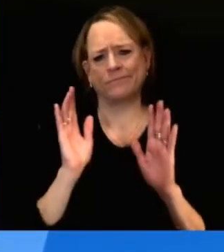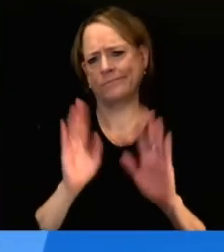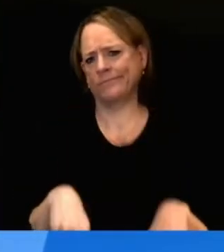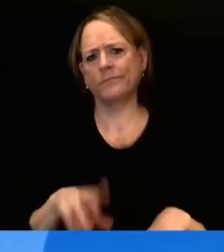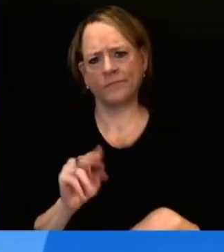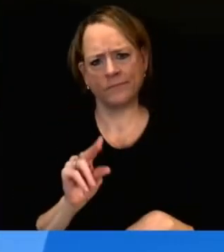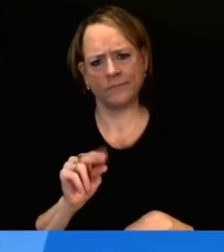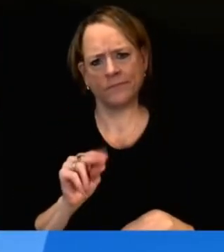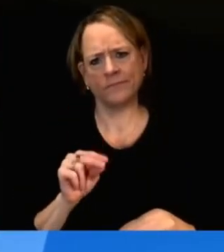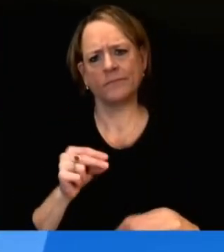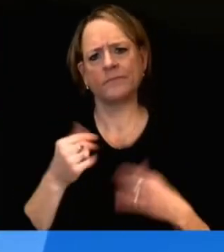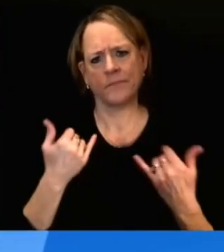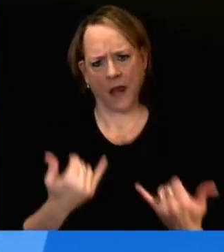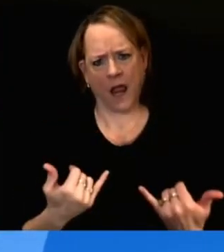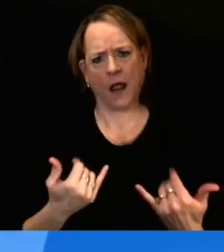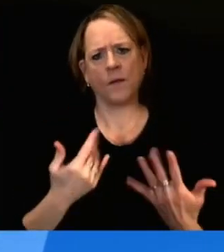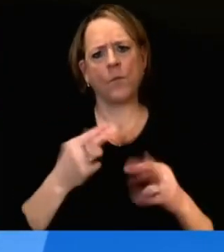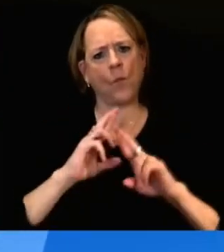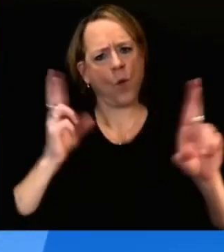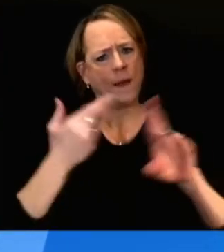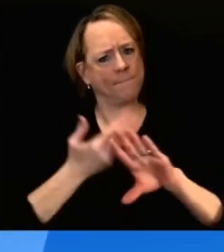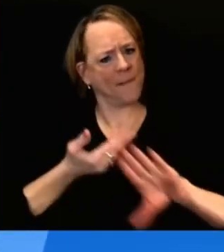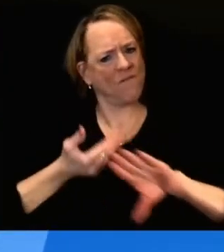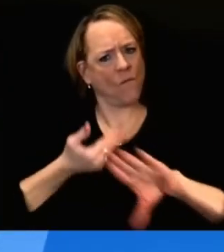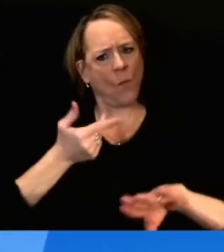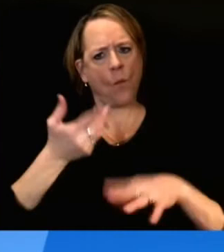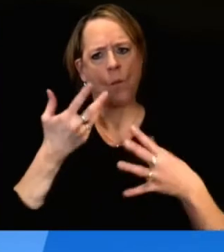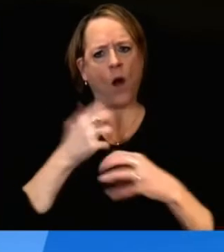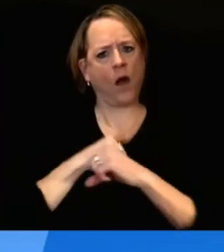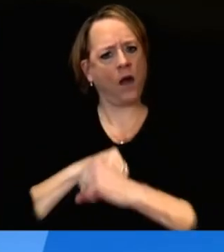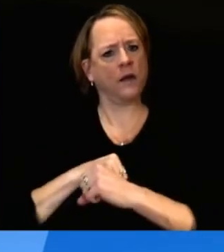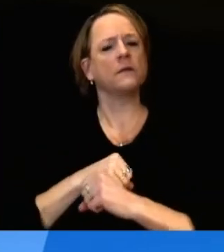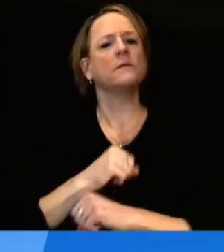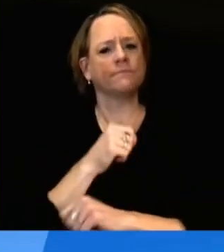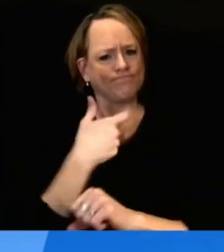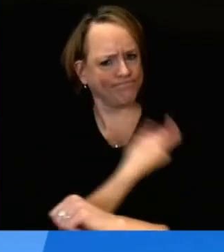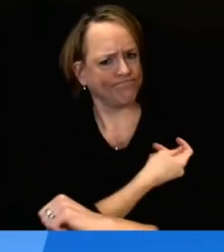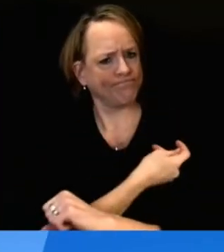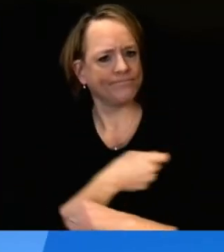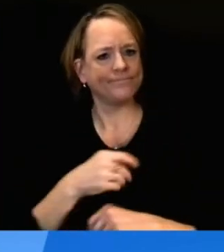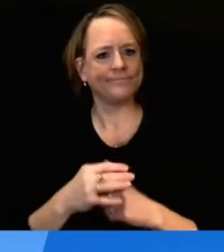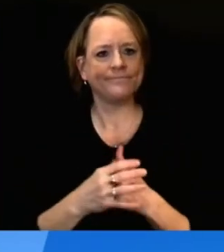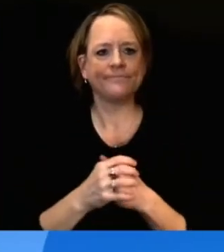Thank you. Now to Charlie Robuski from Fox 11 in Green Bay. Charlie.